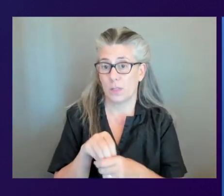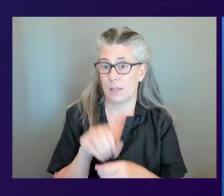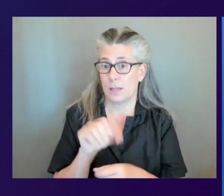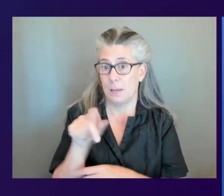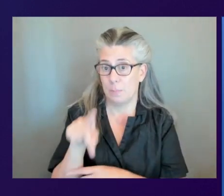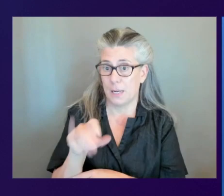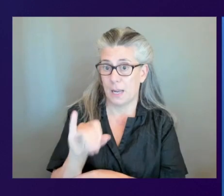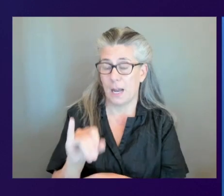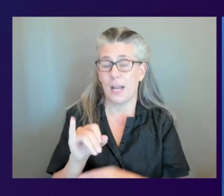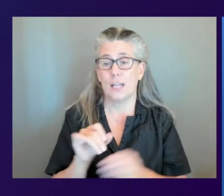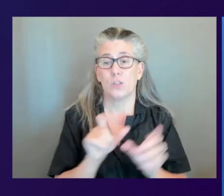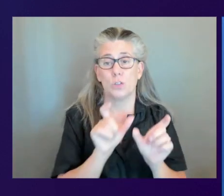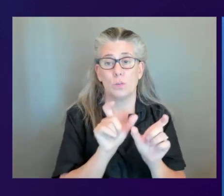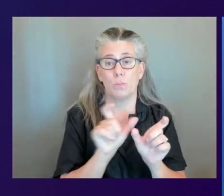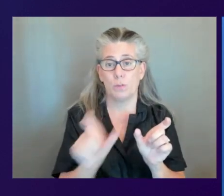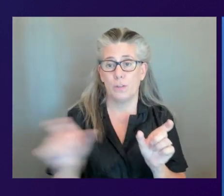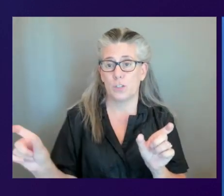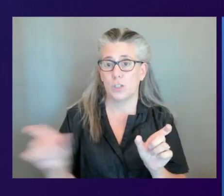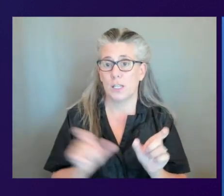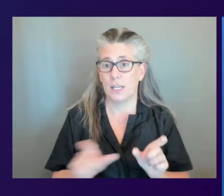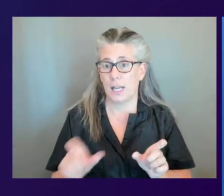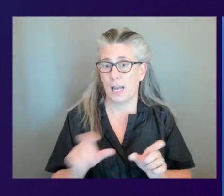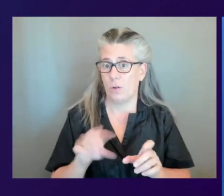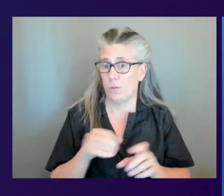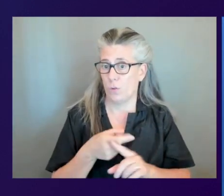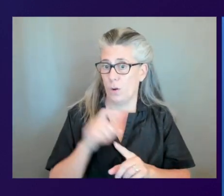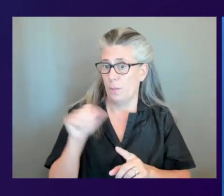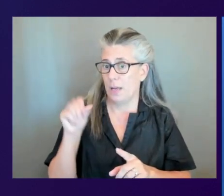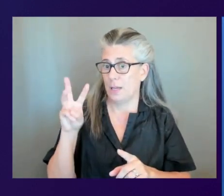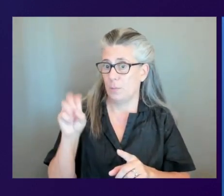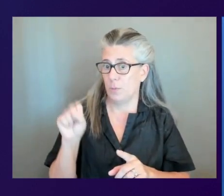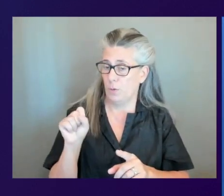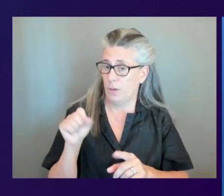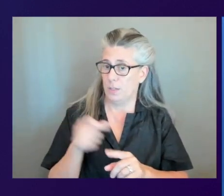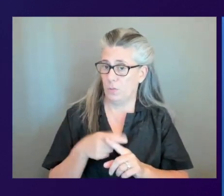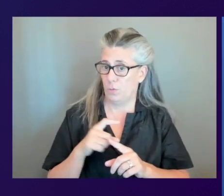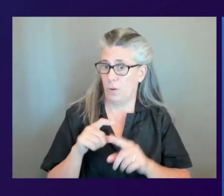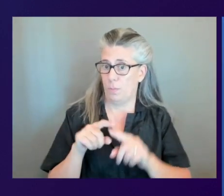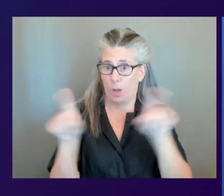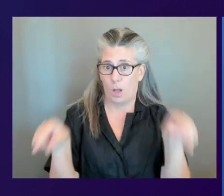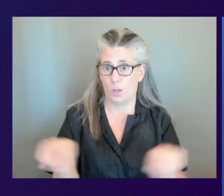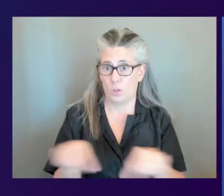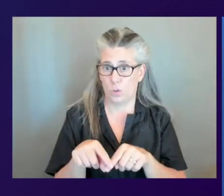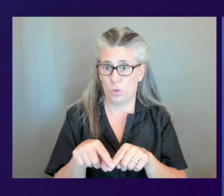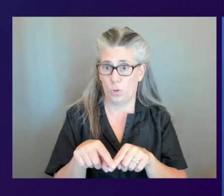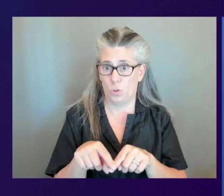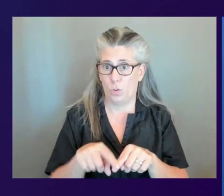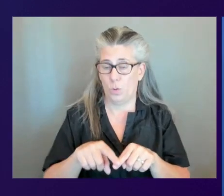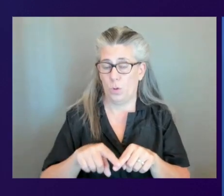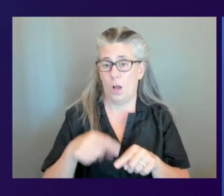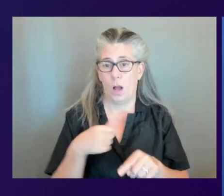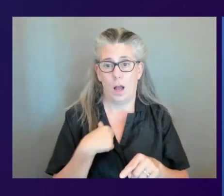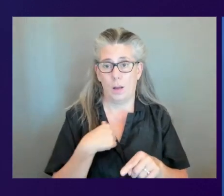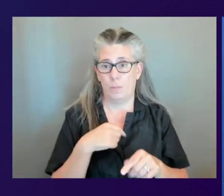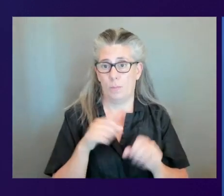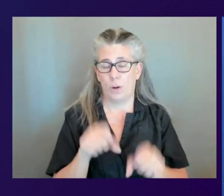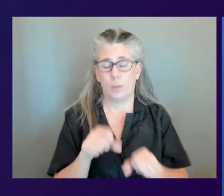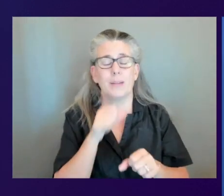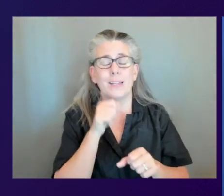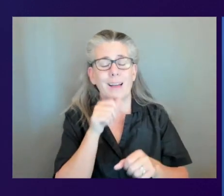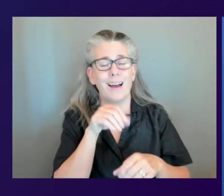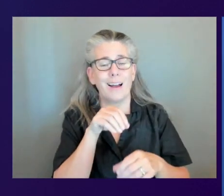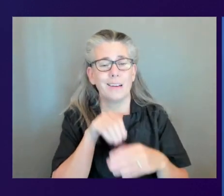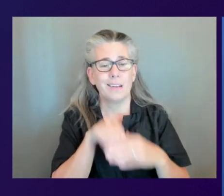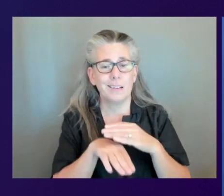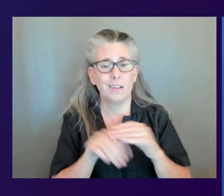in AWS. And from the console perspective, I probably am not really in the AWS console day to day as an admin.